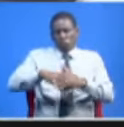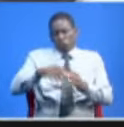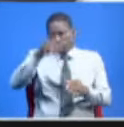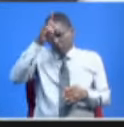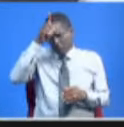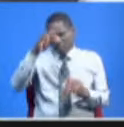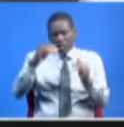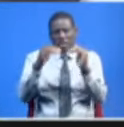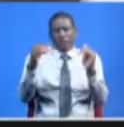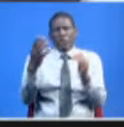level. There is a requirement, of course, for heavy infrastructure